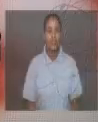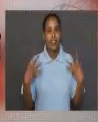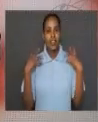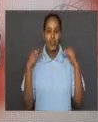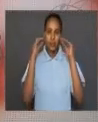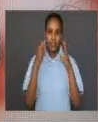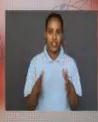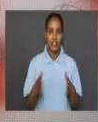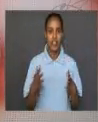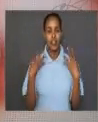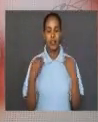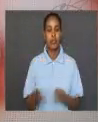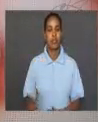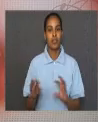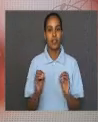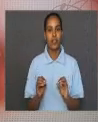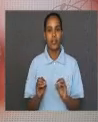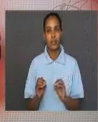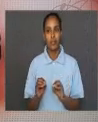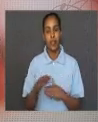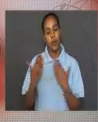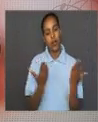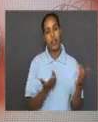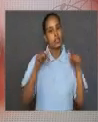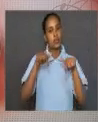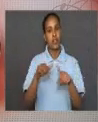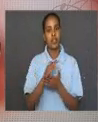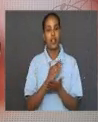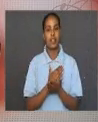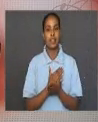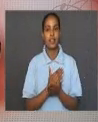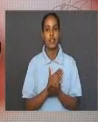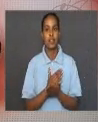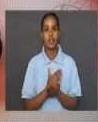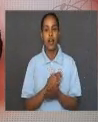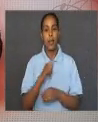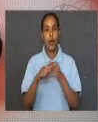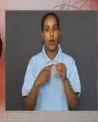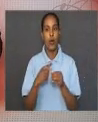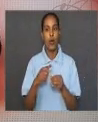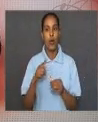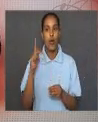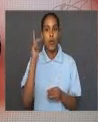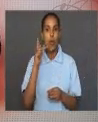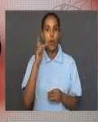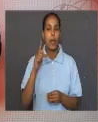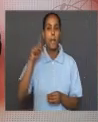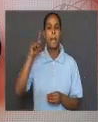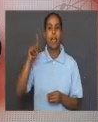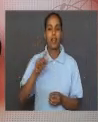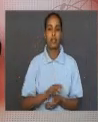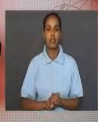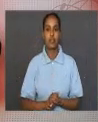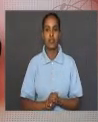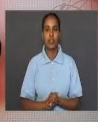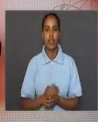Hello, teacher. Hello, students. Welcome to today's lesson about polypeptides.